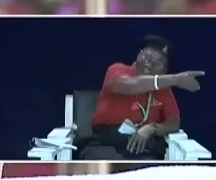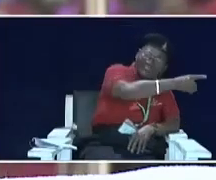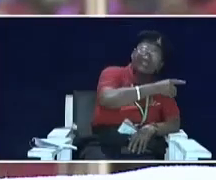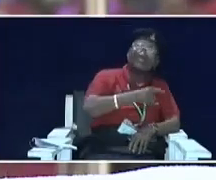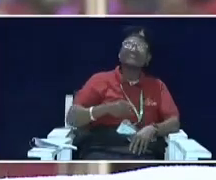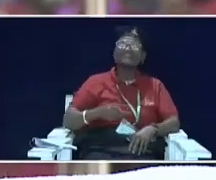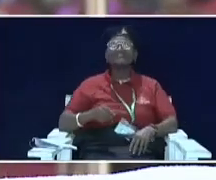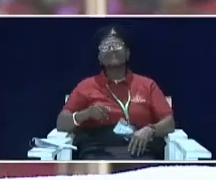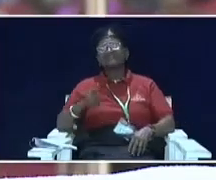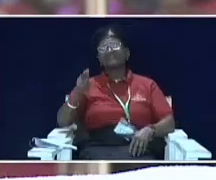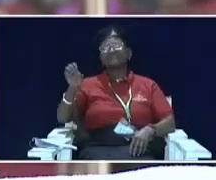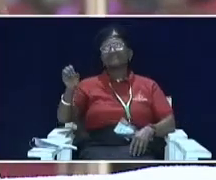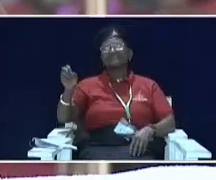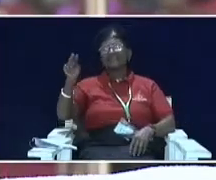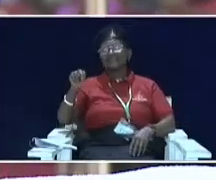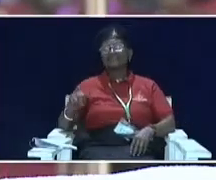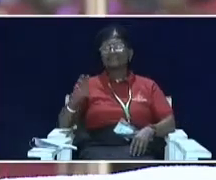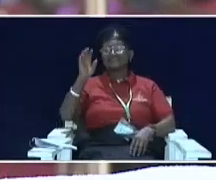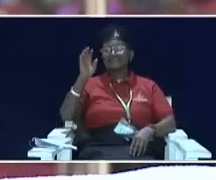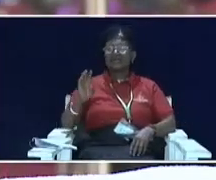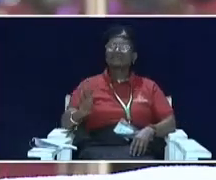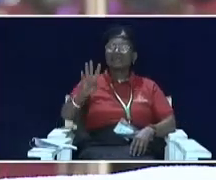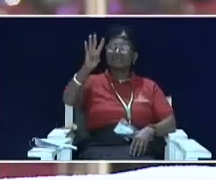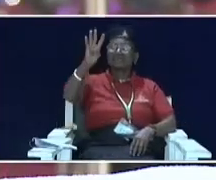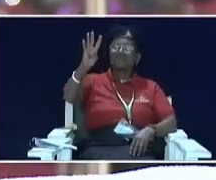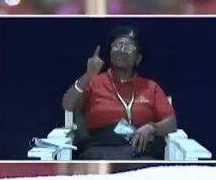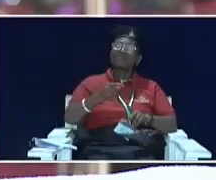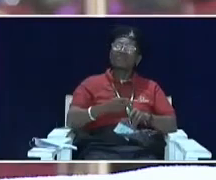Genesis chapter 4 from verse 3 to